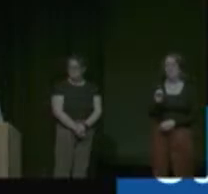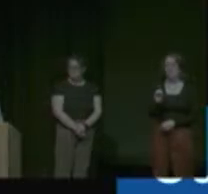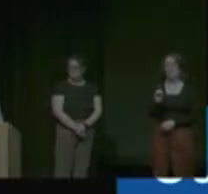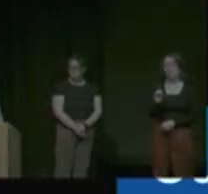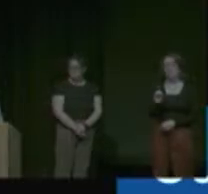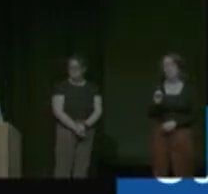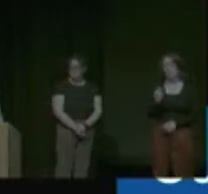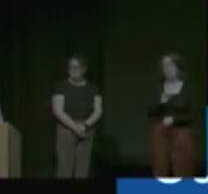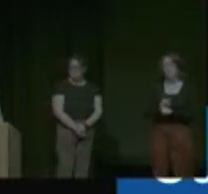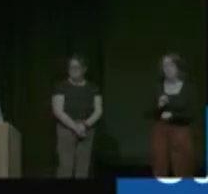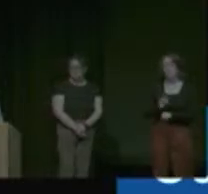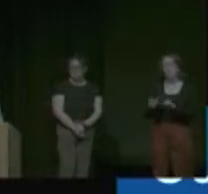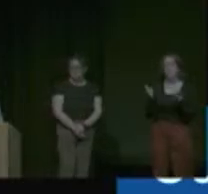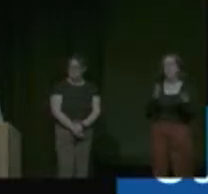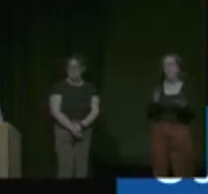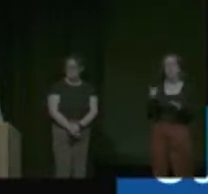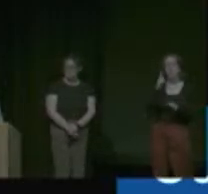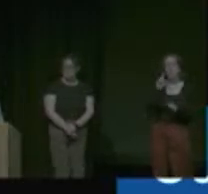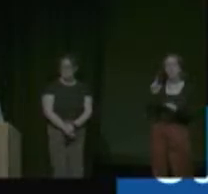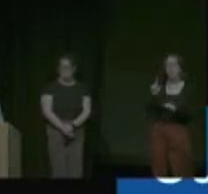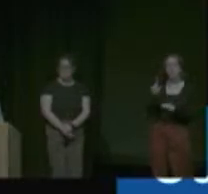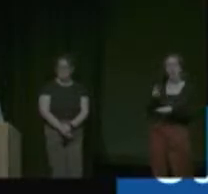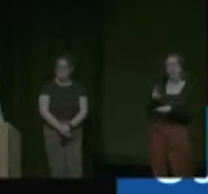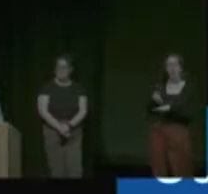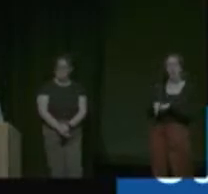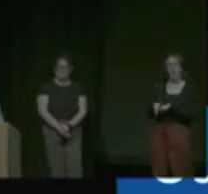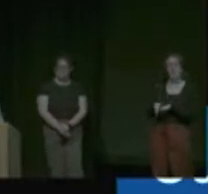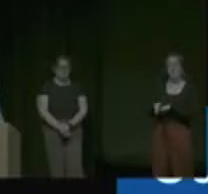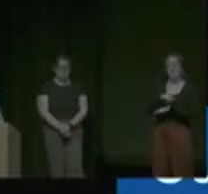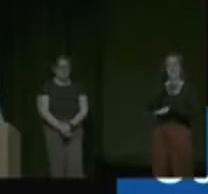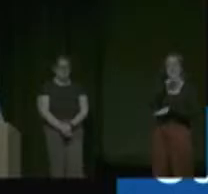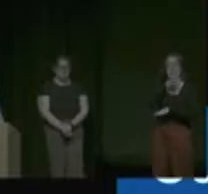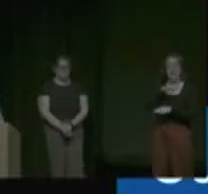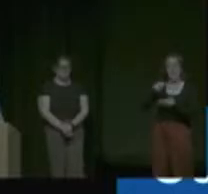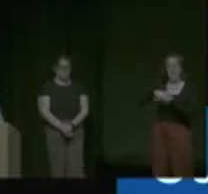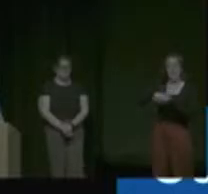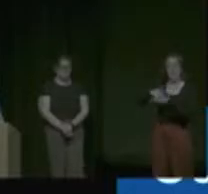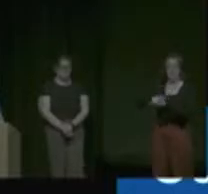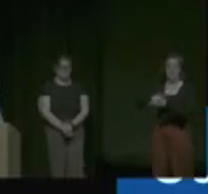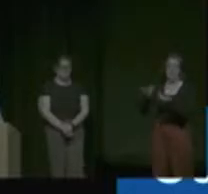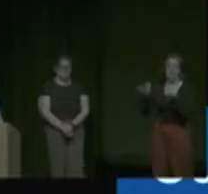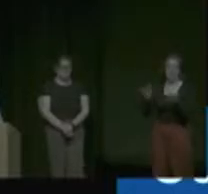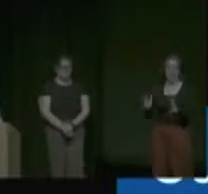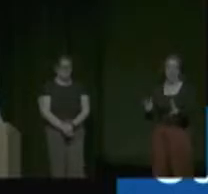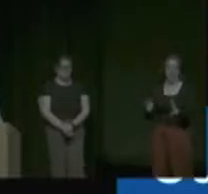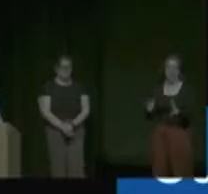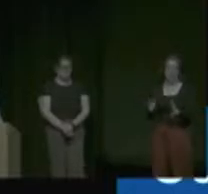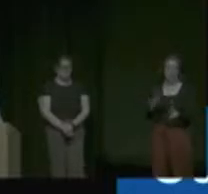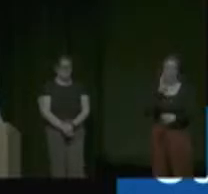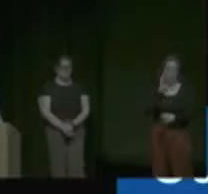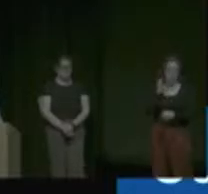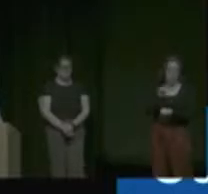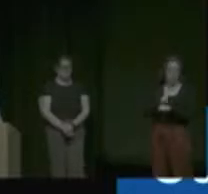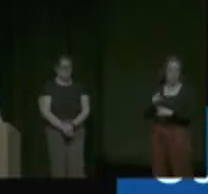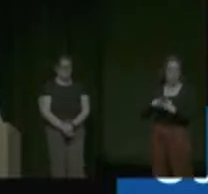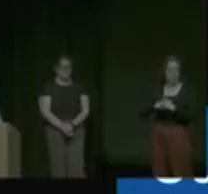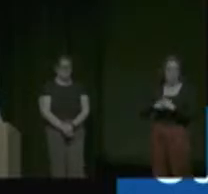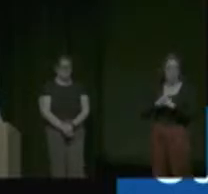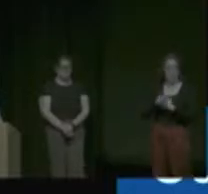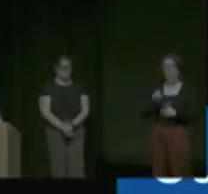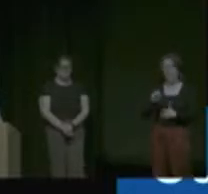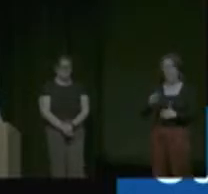our work is planned for after the sediment dredging is complete. So we're looking at dam removal happening